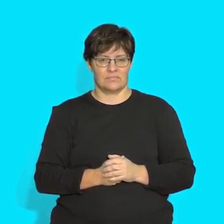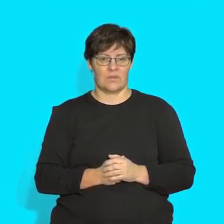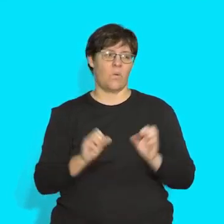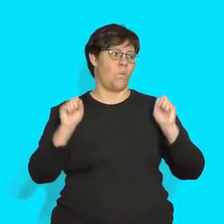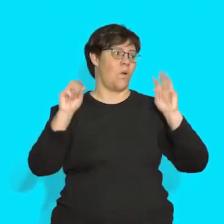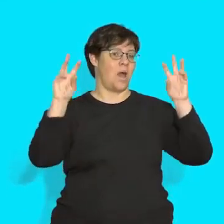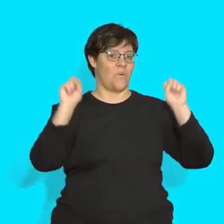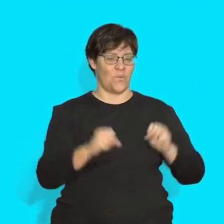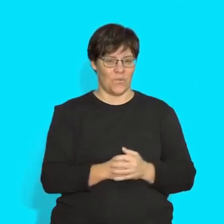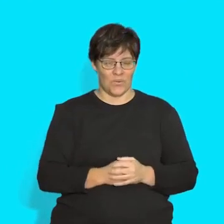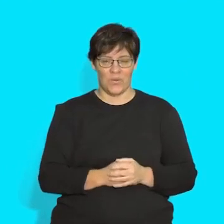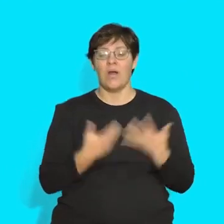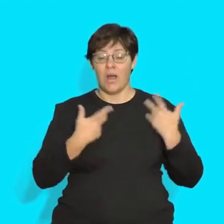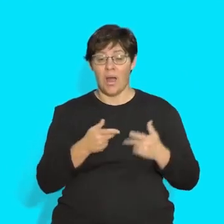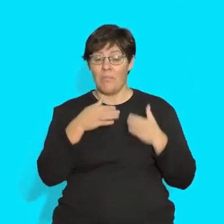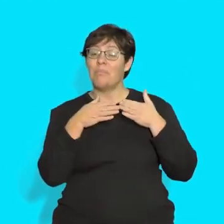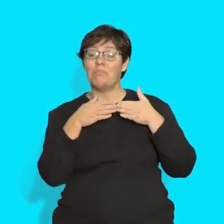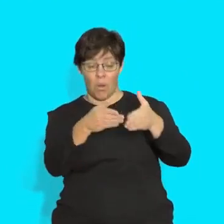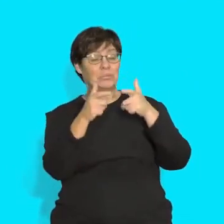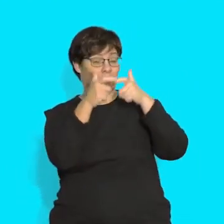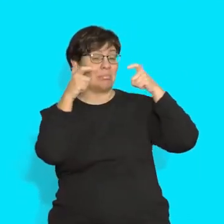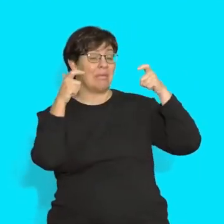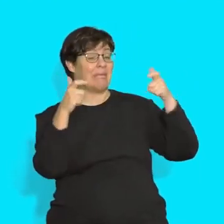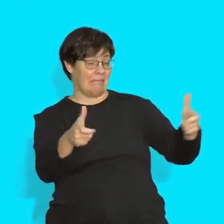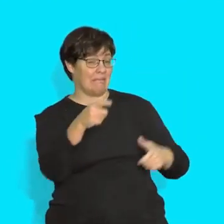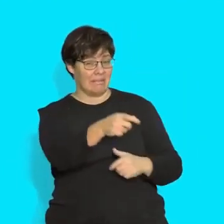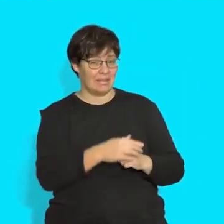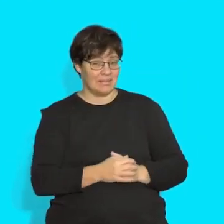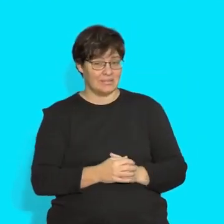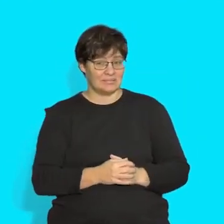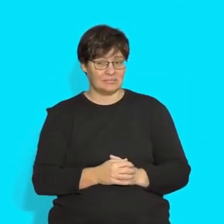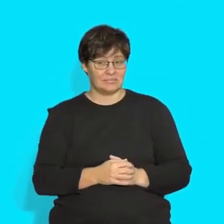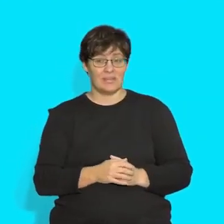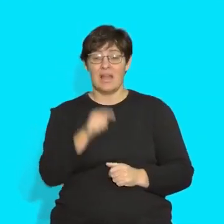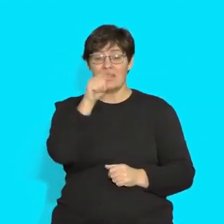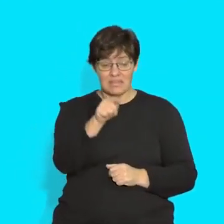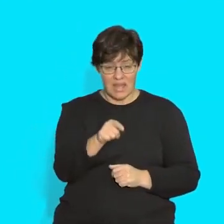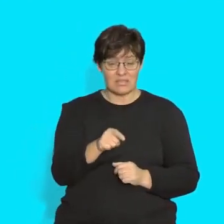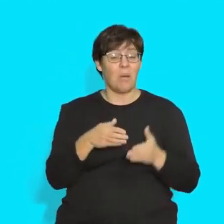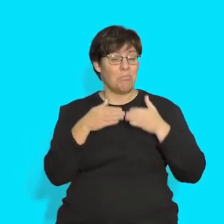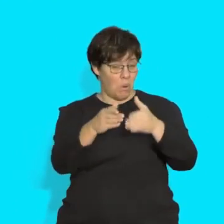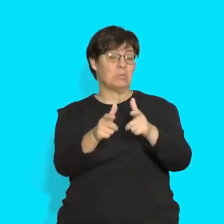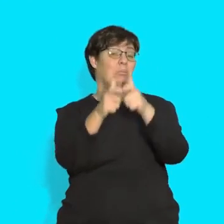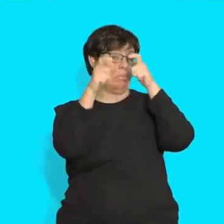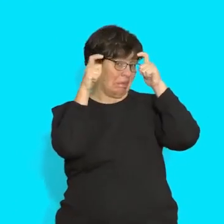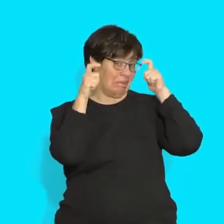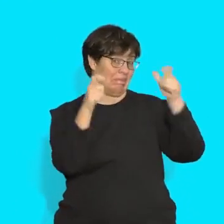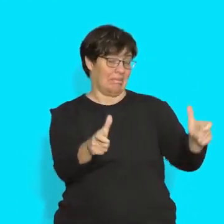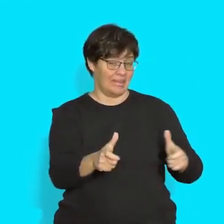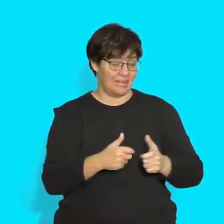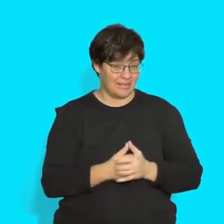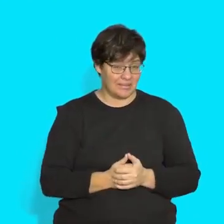Wow, but the boat is big. Repeat after me. This boat is big.